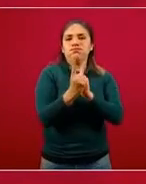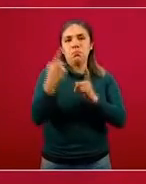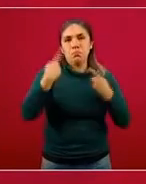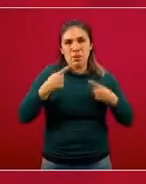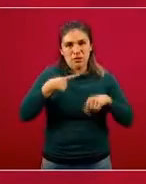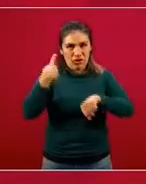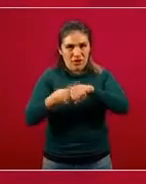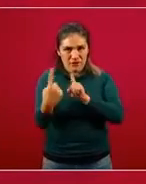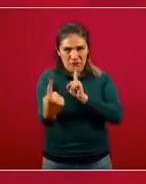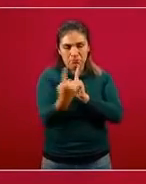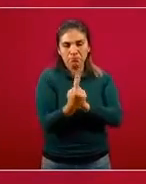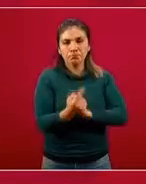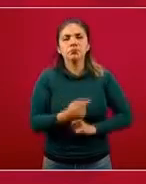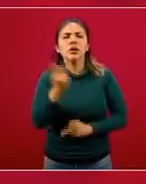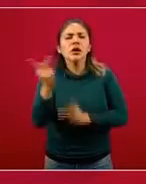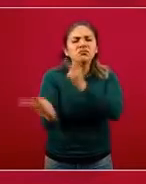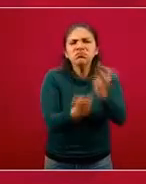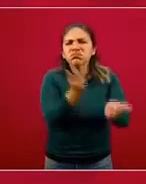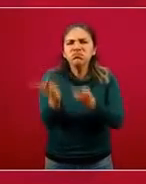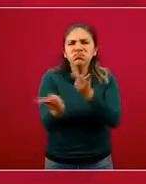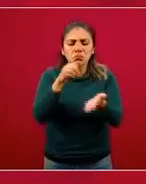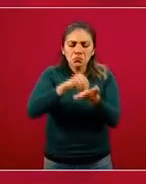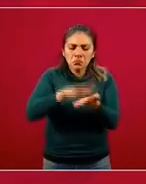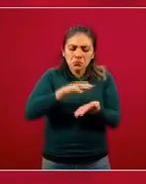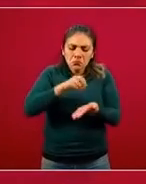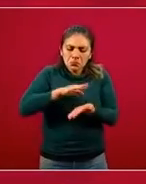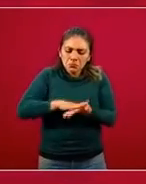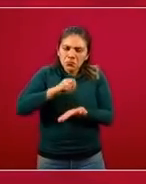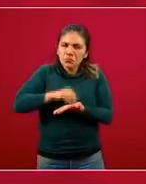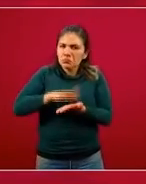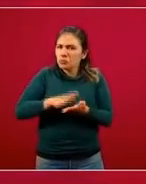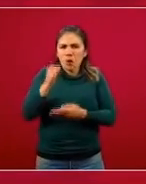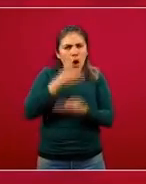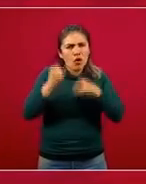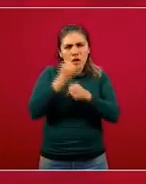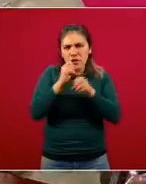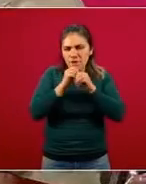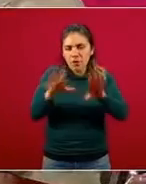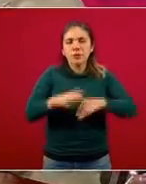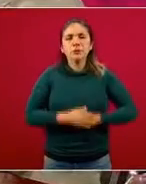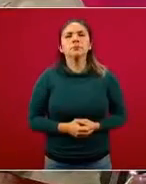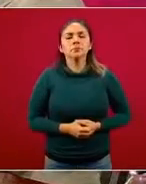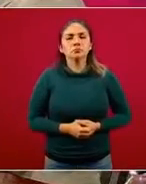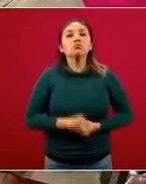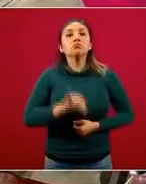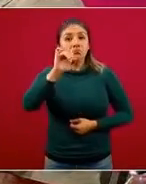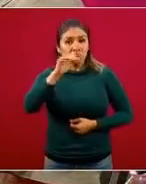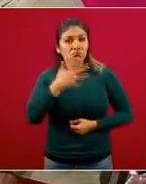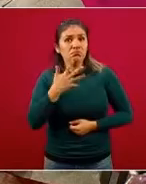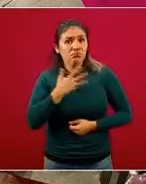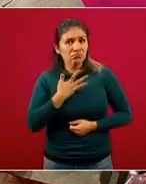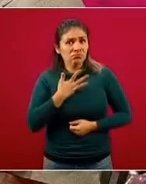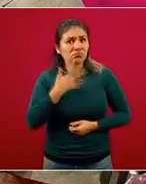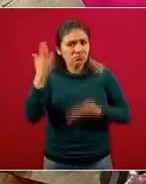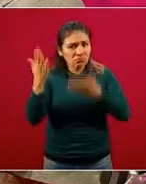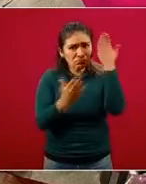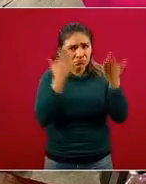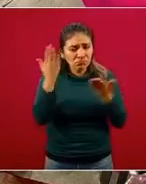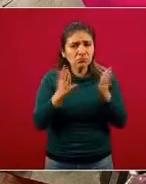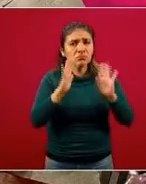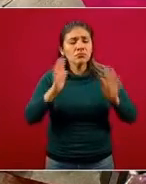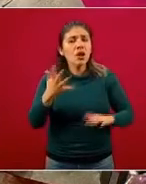the doctor, with the epidemiologist, that they do these interviews with the patients directly.